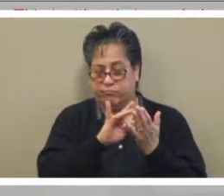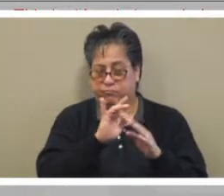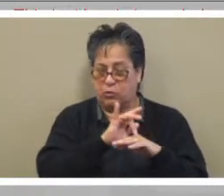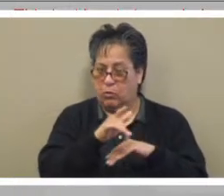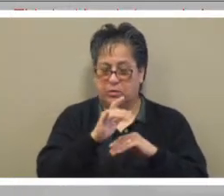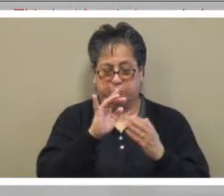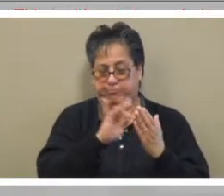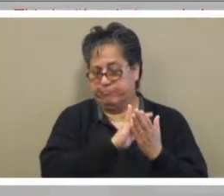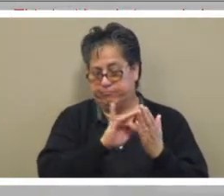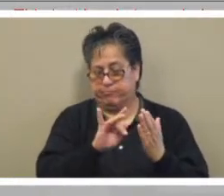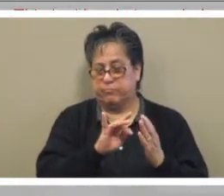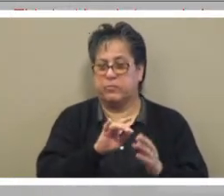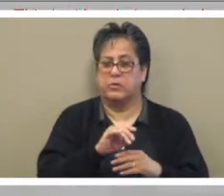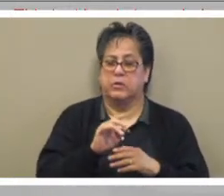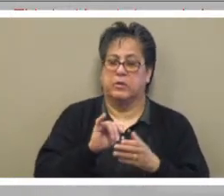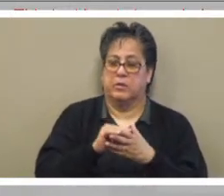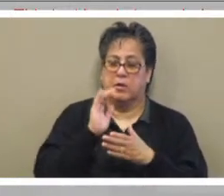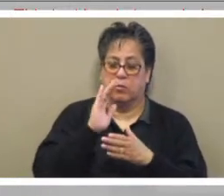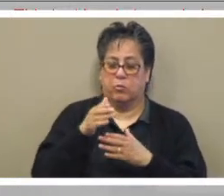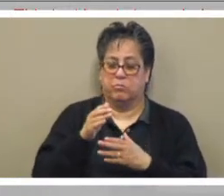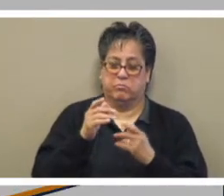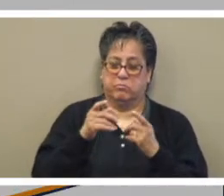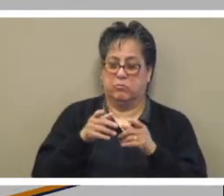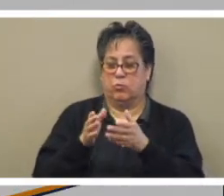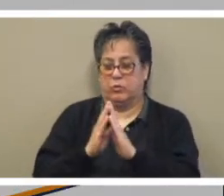be forthcoming, as I mentioned, in May.